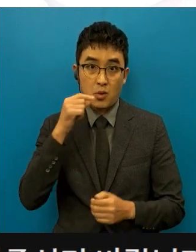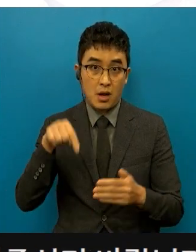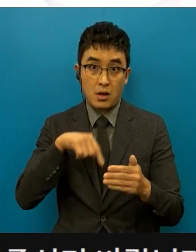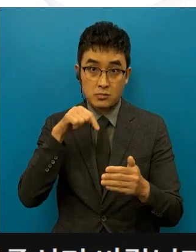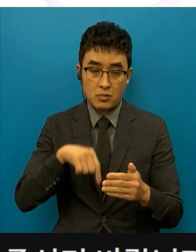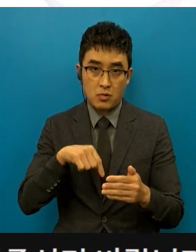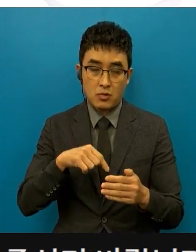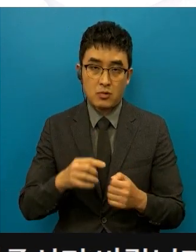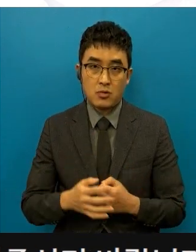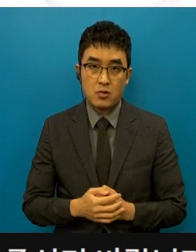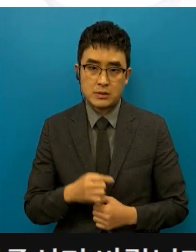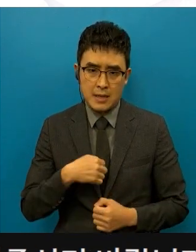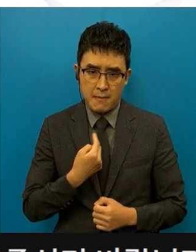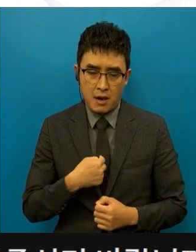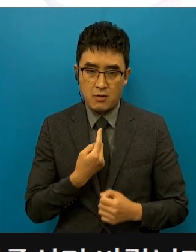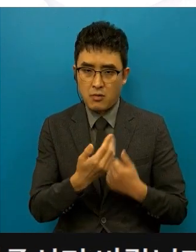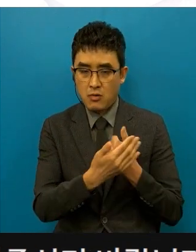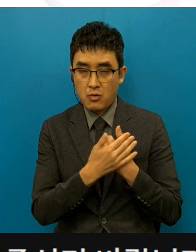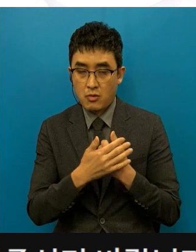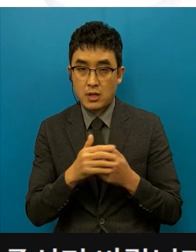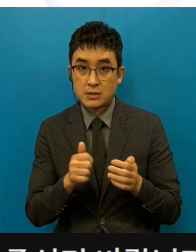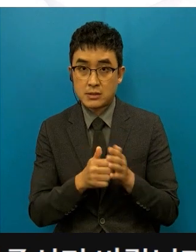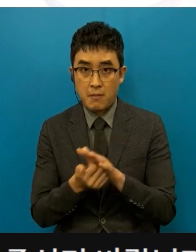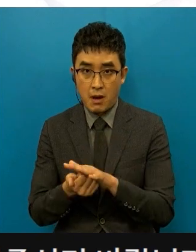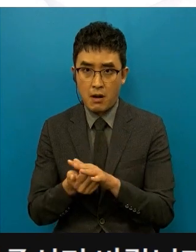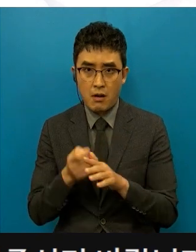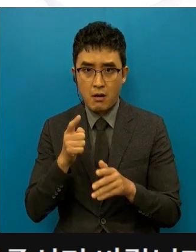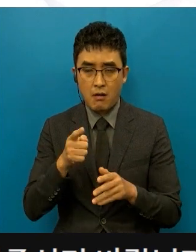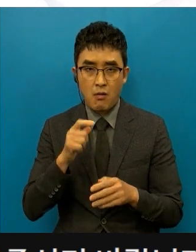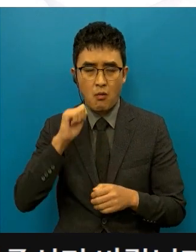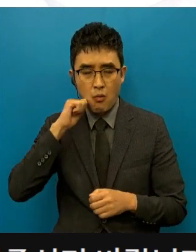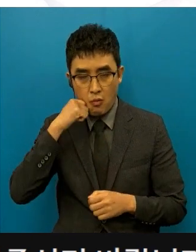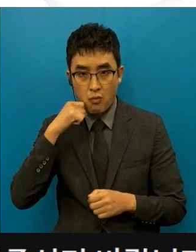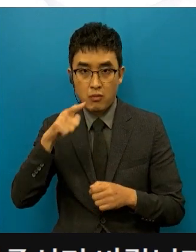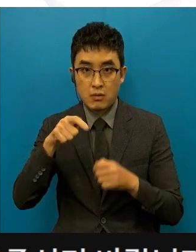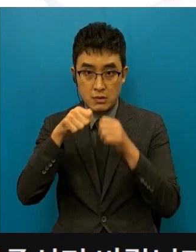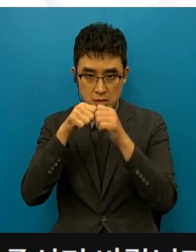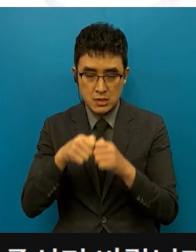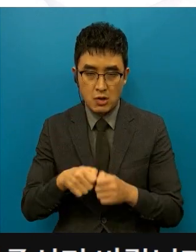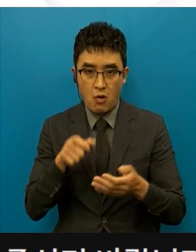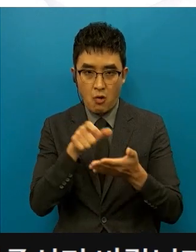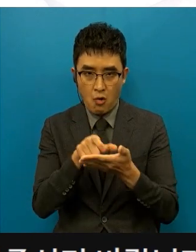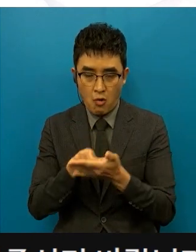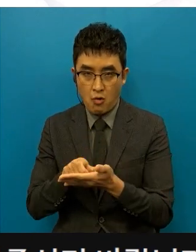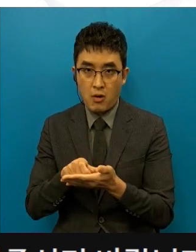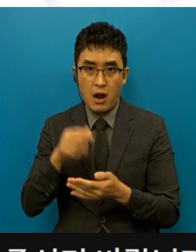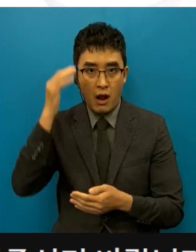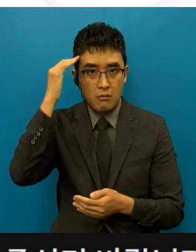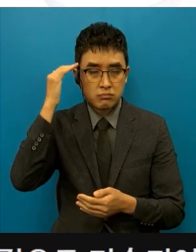similar situation. Is there any questions from floor?